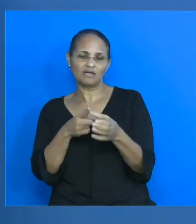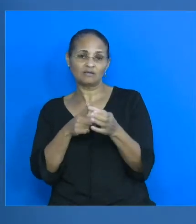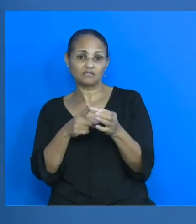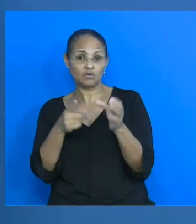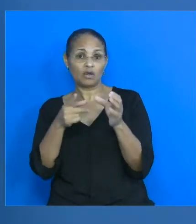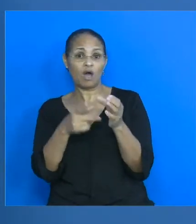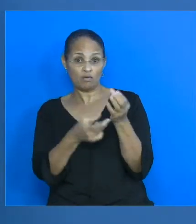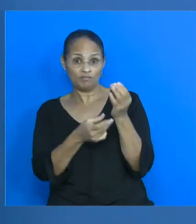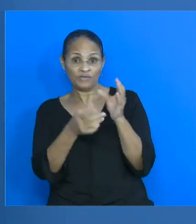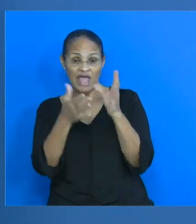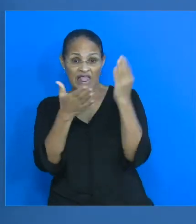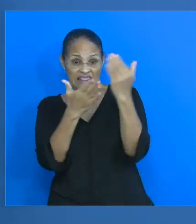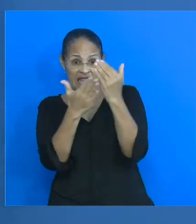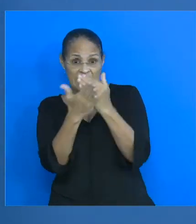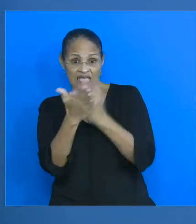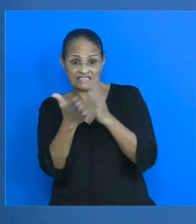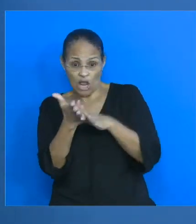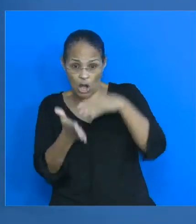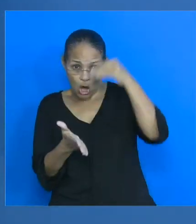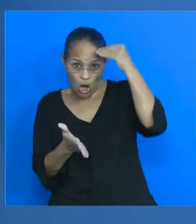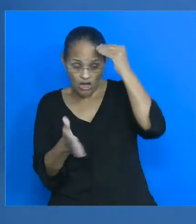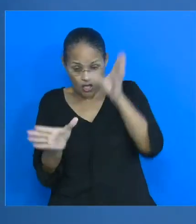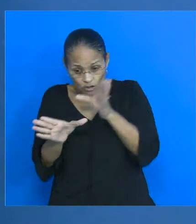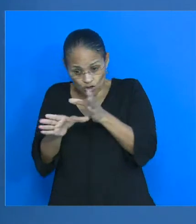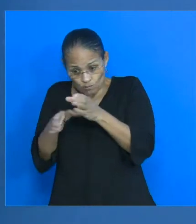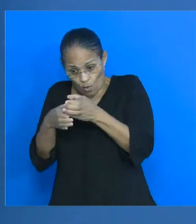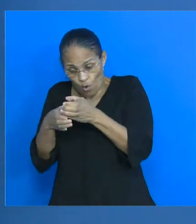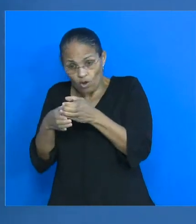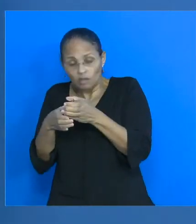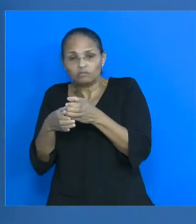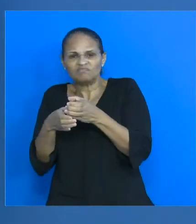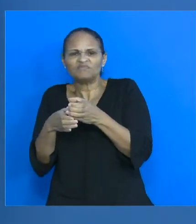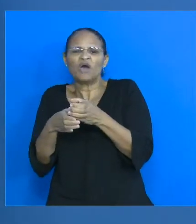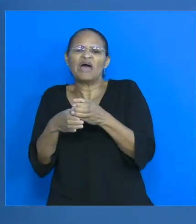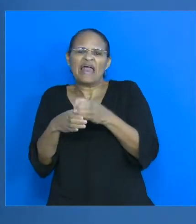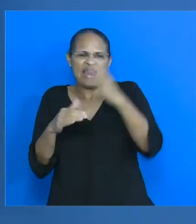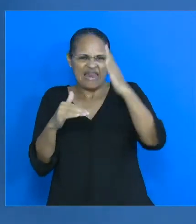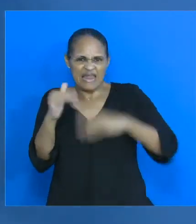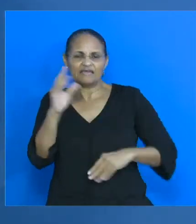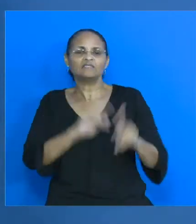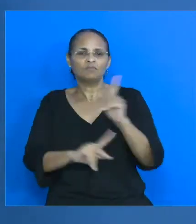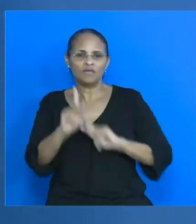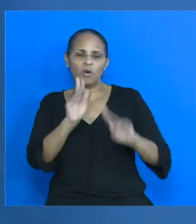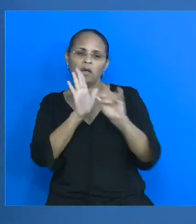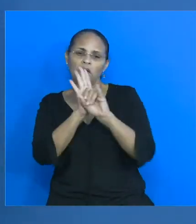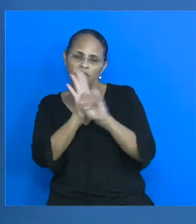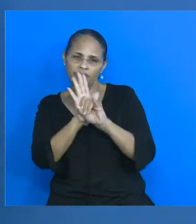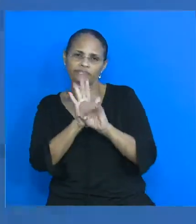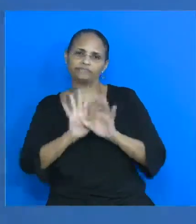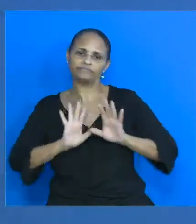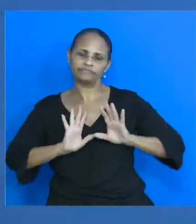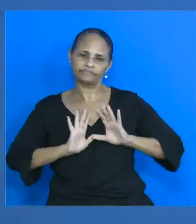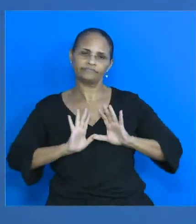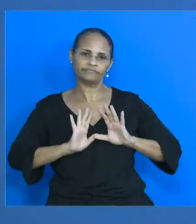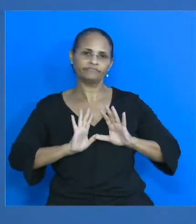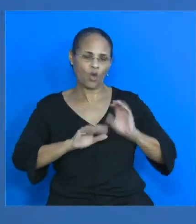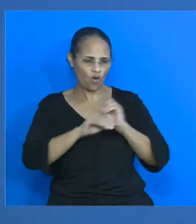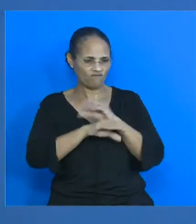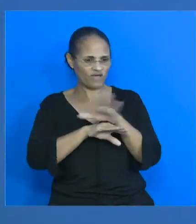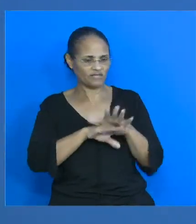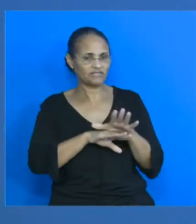is the smaller the bubble, the less people that are affected if a case is identified. Thank you. And maybe then this is